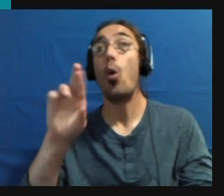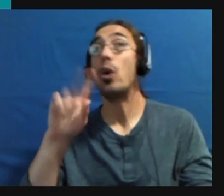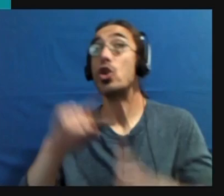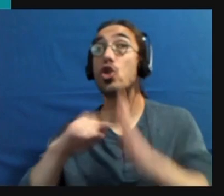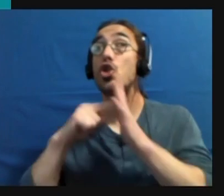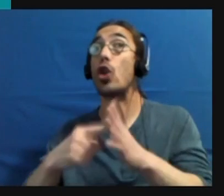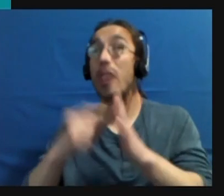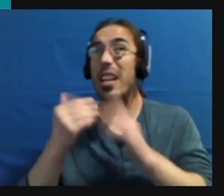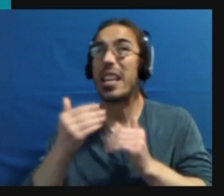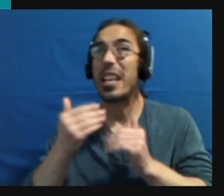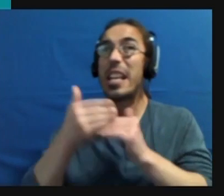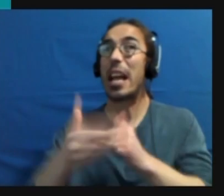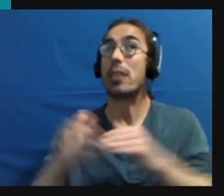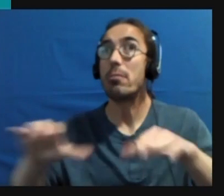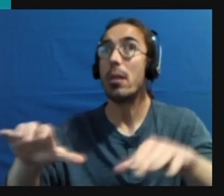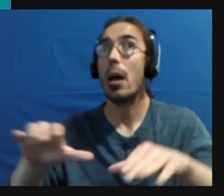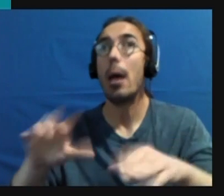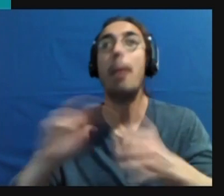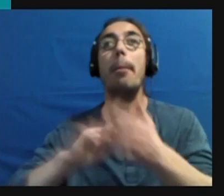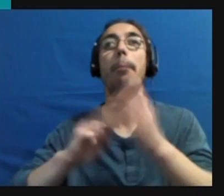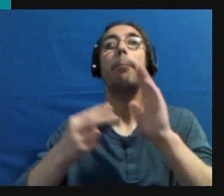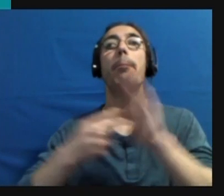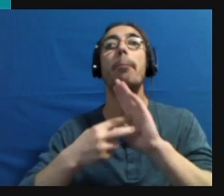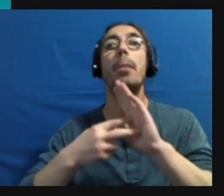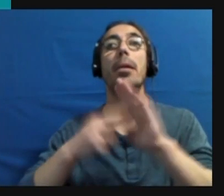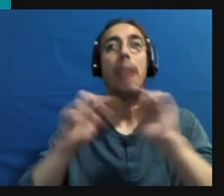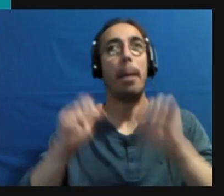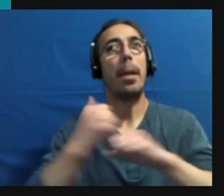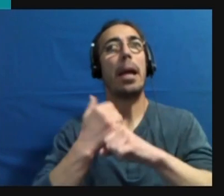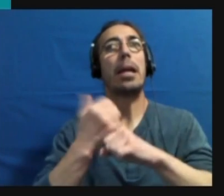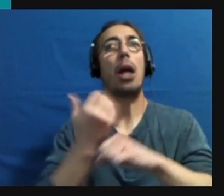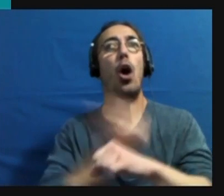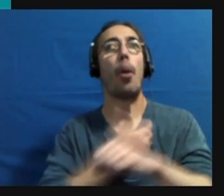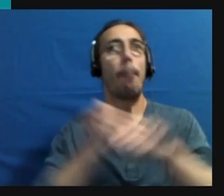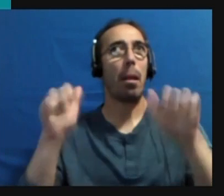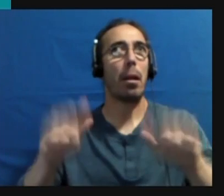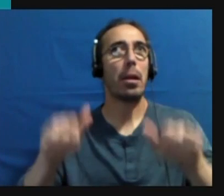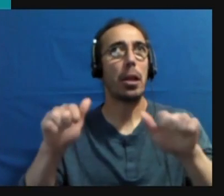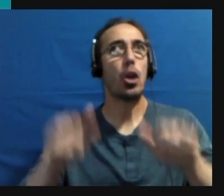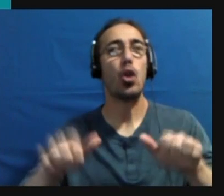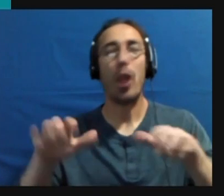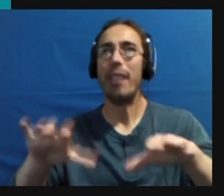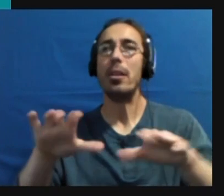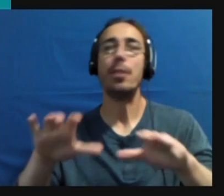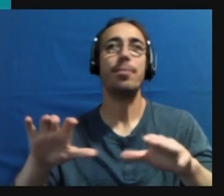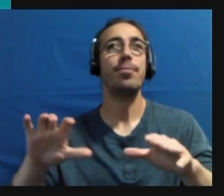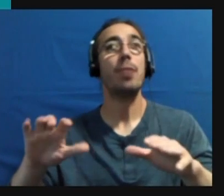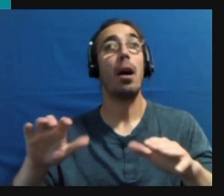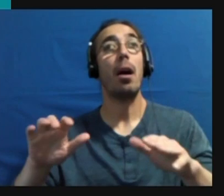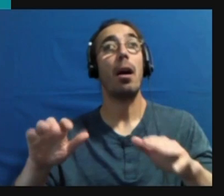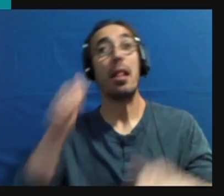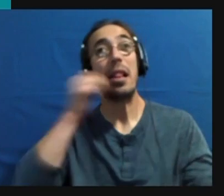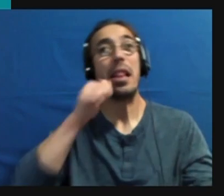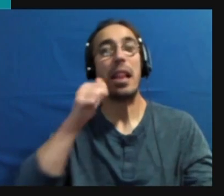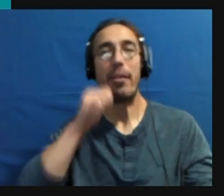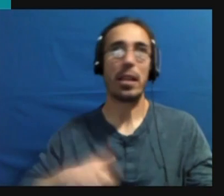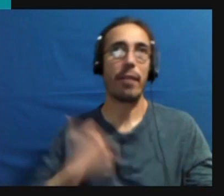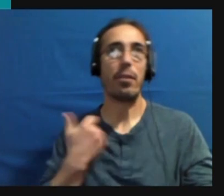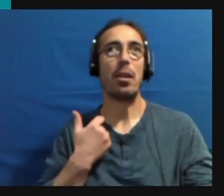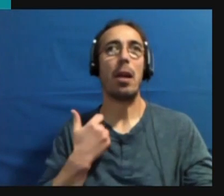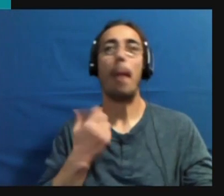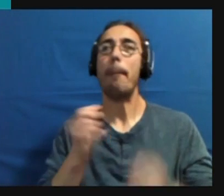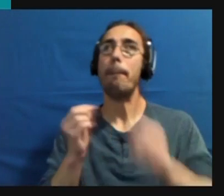task, all these things can then make our ability to do our activities of daily living more and more difficult.